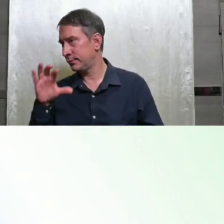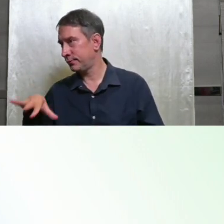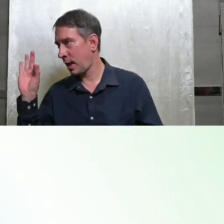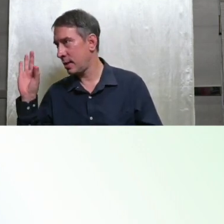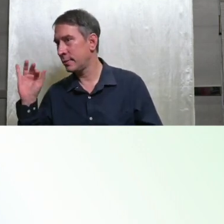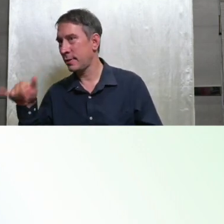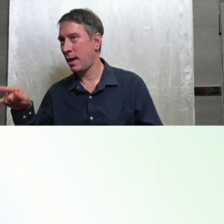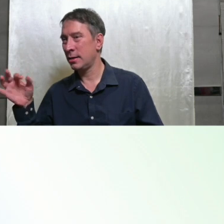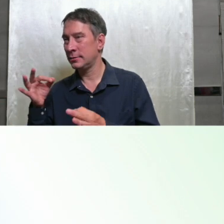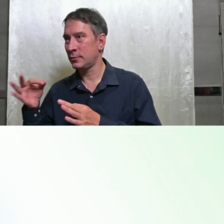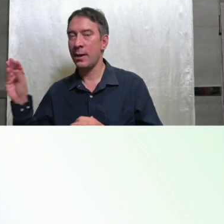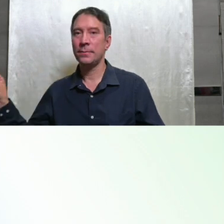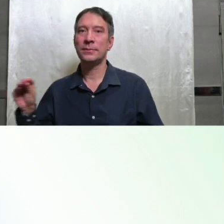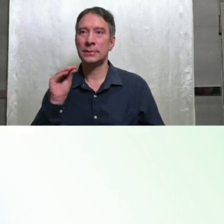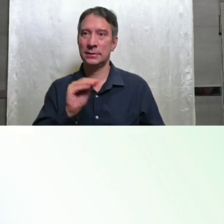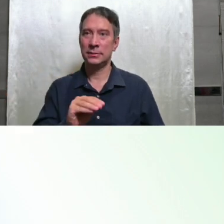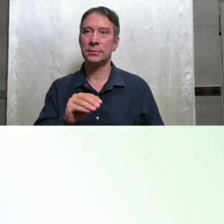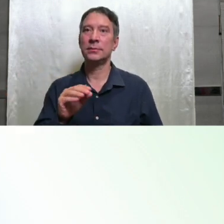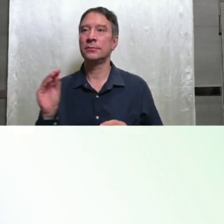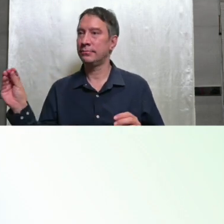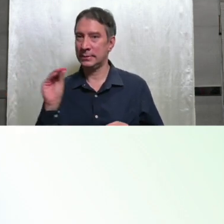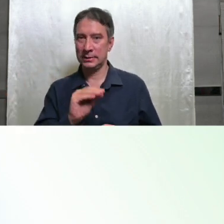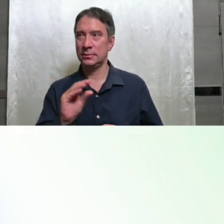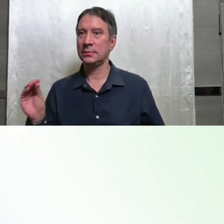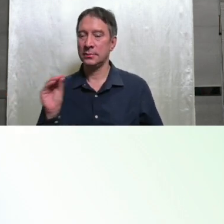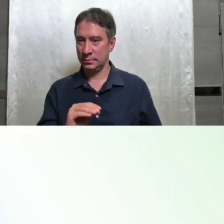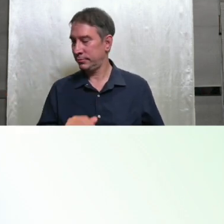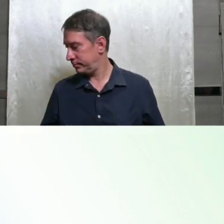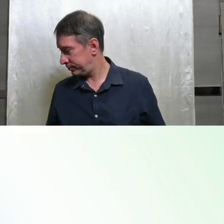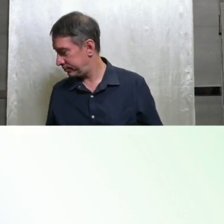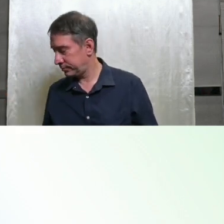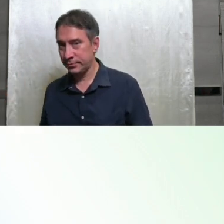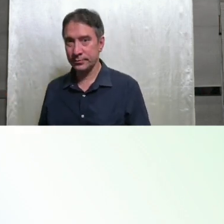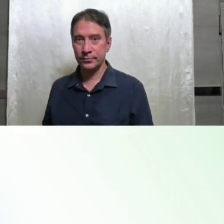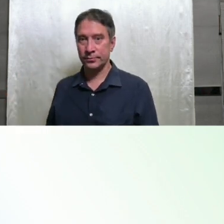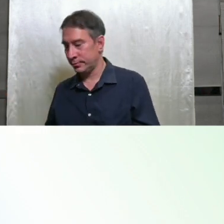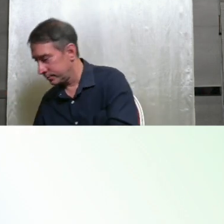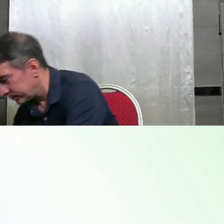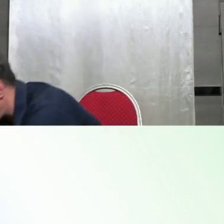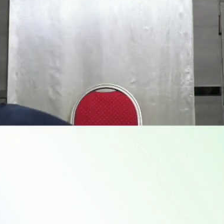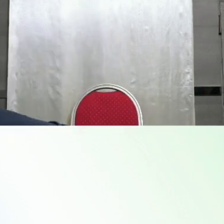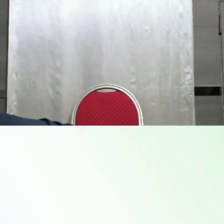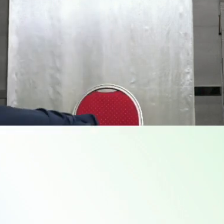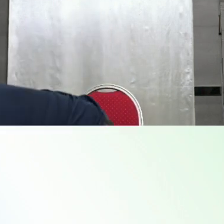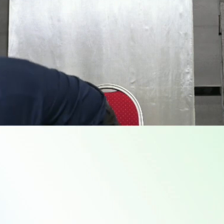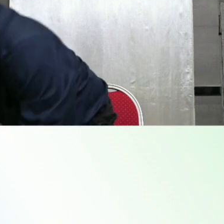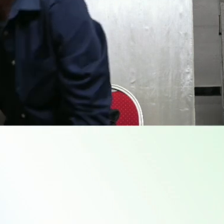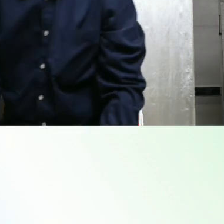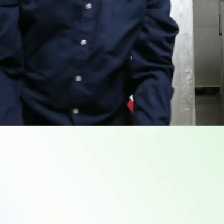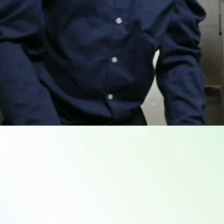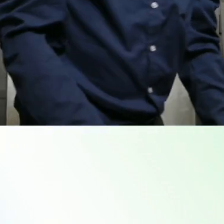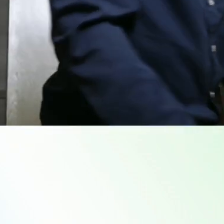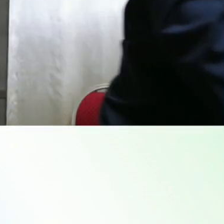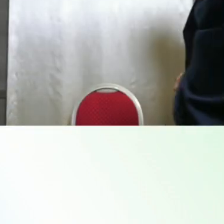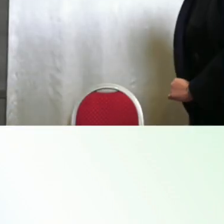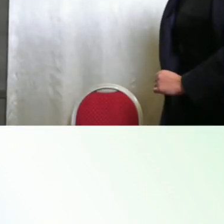And that's Codevary for you. So together with Chico and Codevary, You can deliver a personalized learning experience